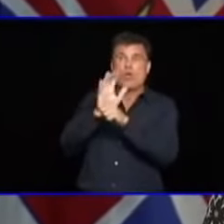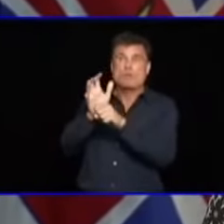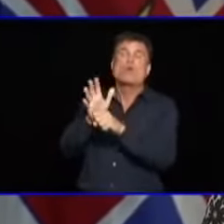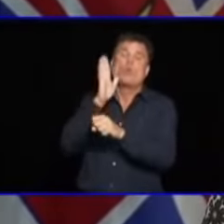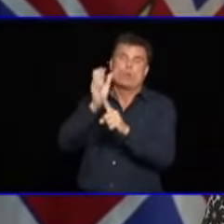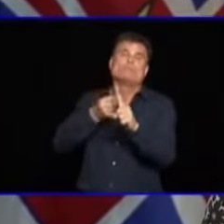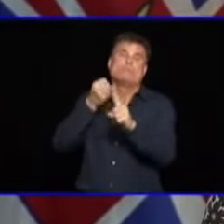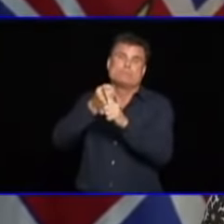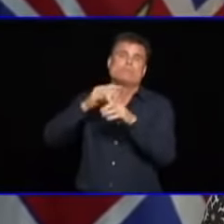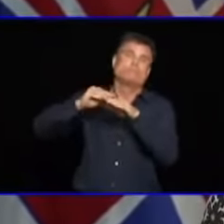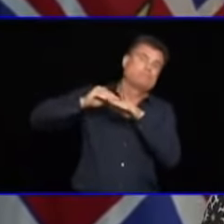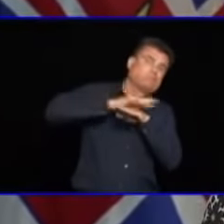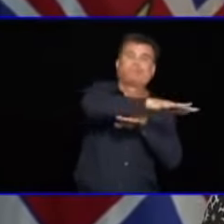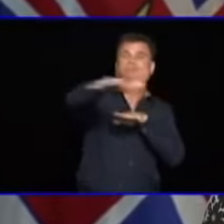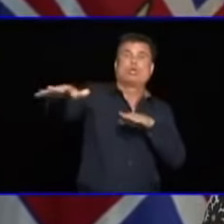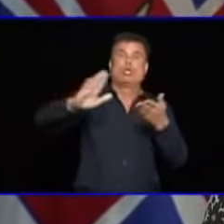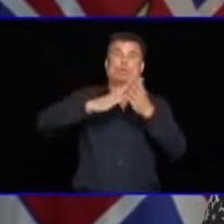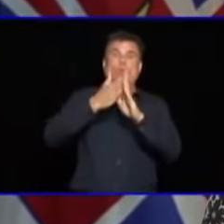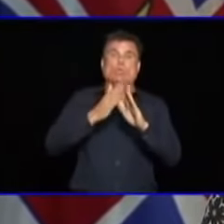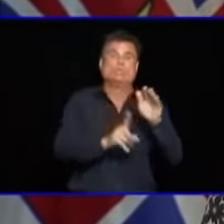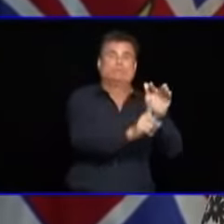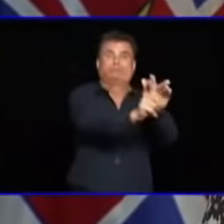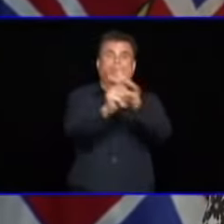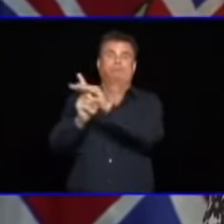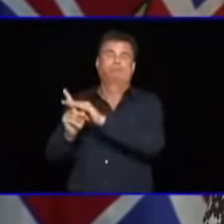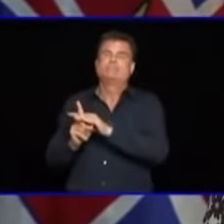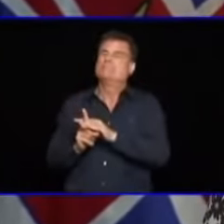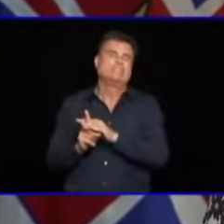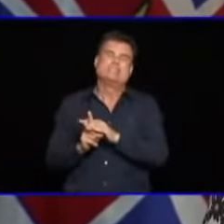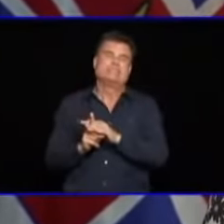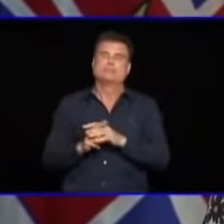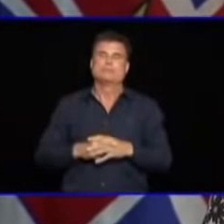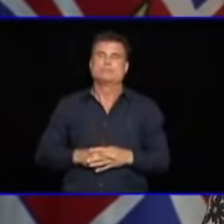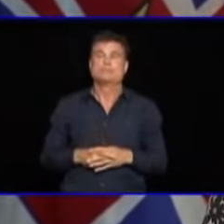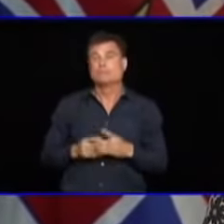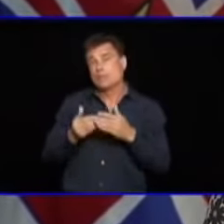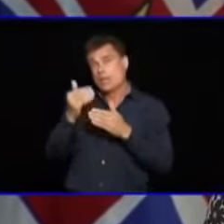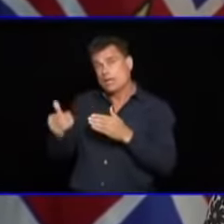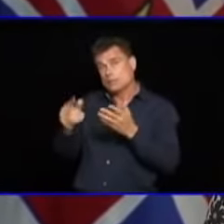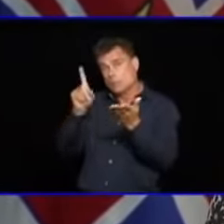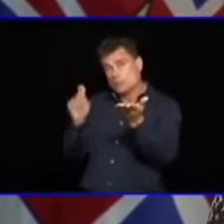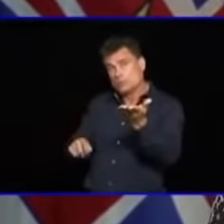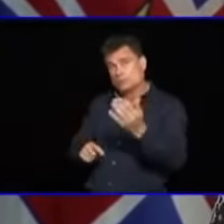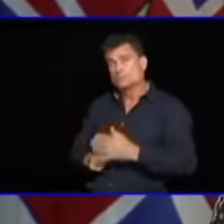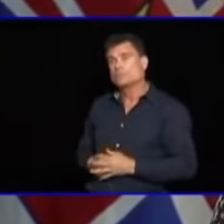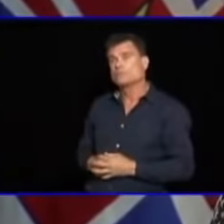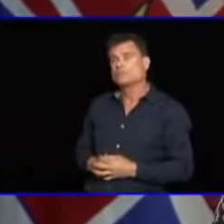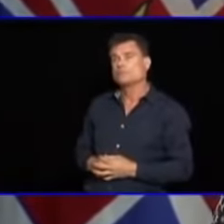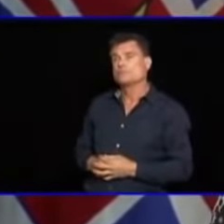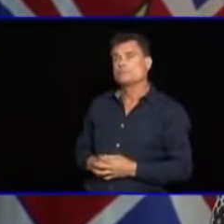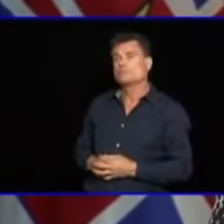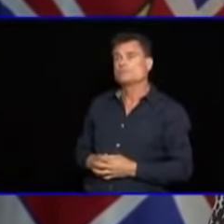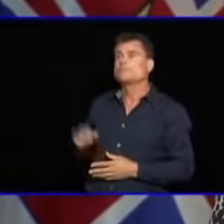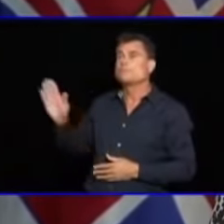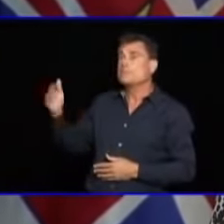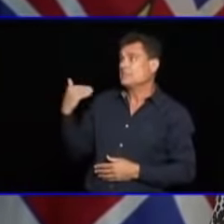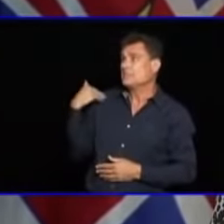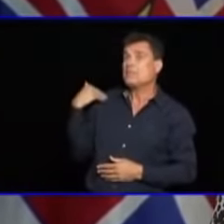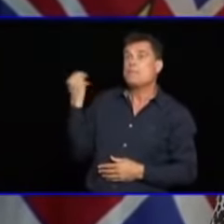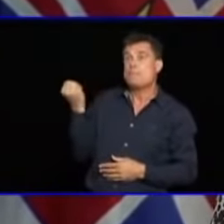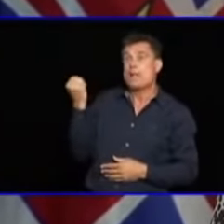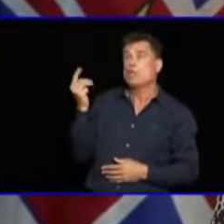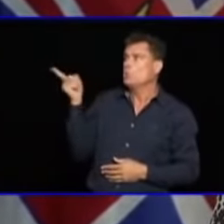Thank you. The next question comes from Keith Baldry, Global. Keith, go ahead, please. Hi, Dr. Henry. Thanks for this. On Monday, you talked